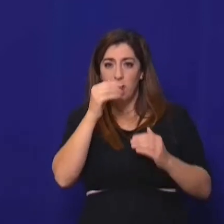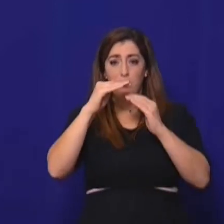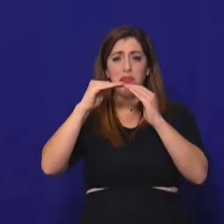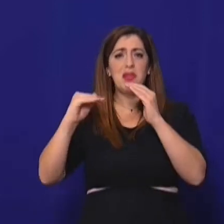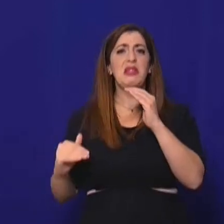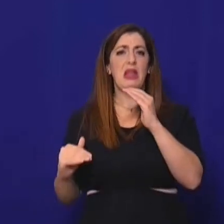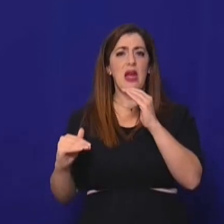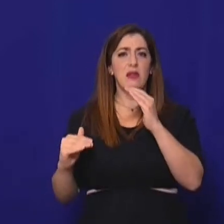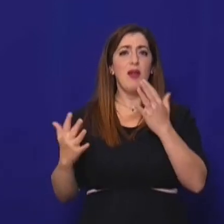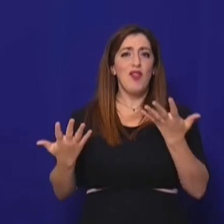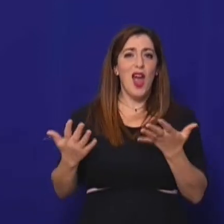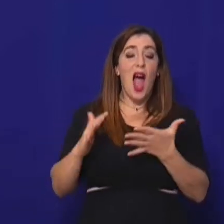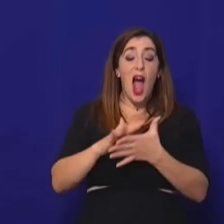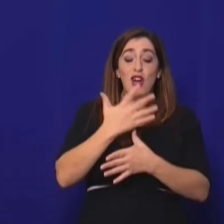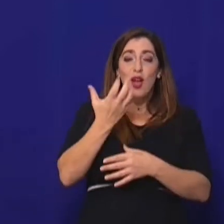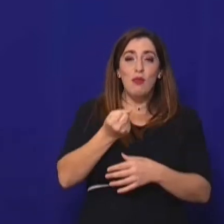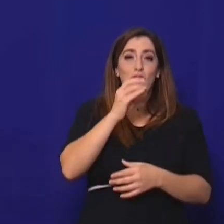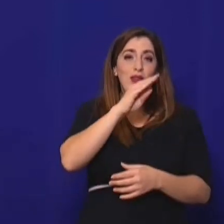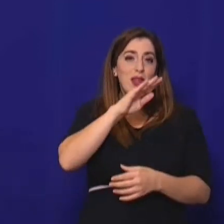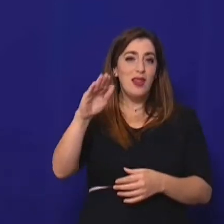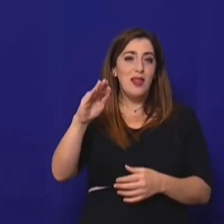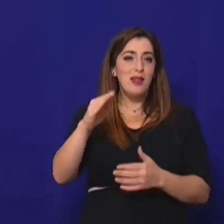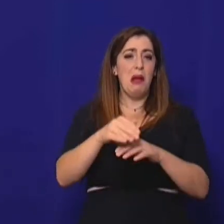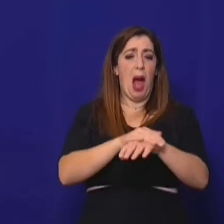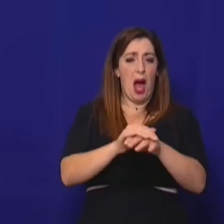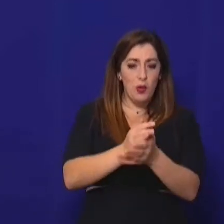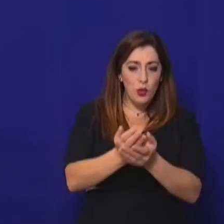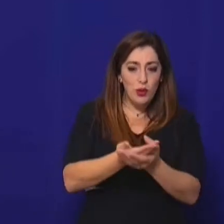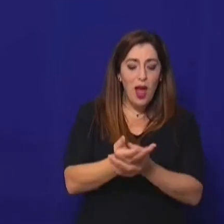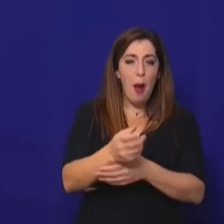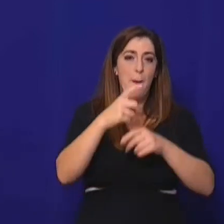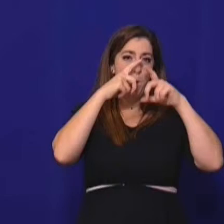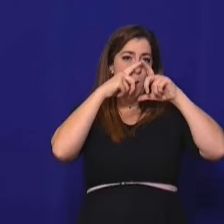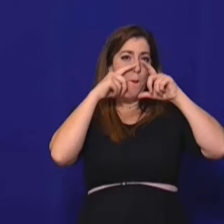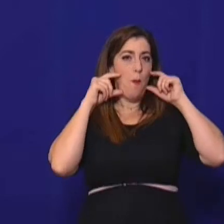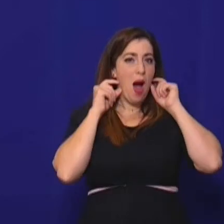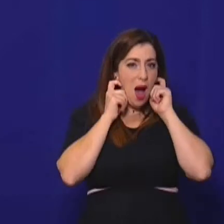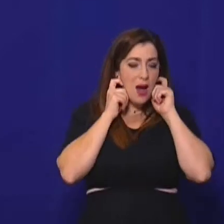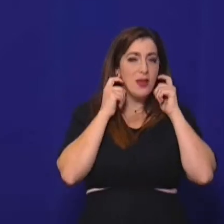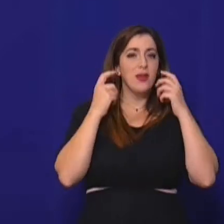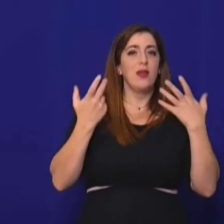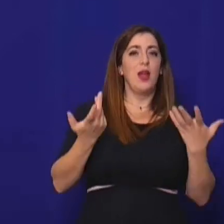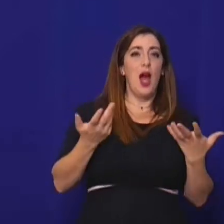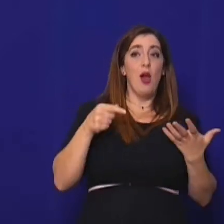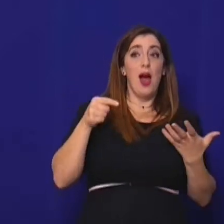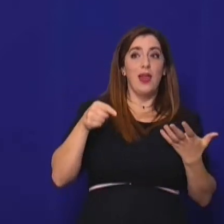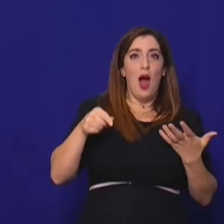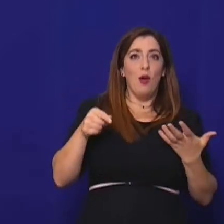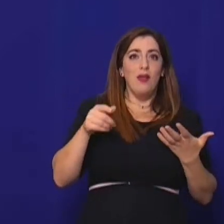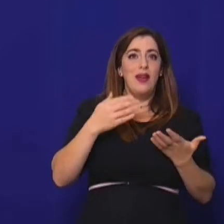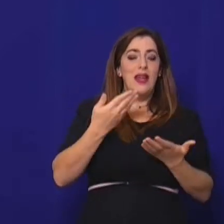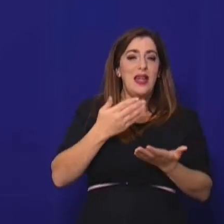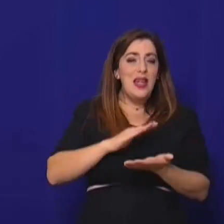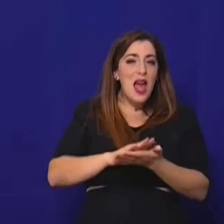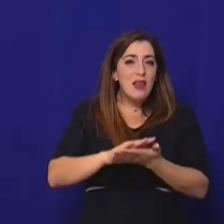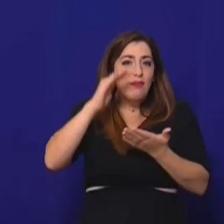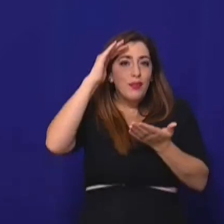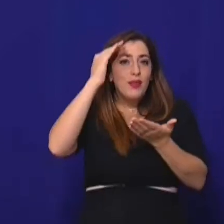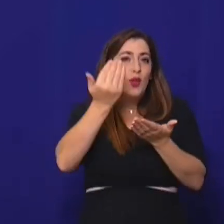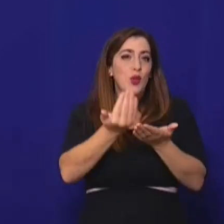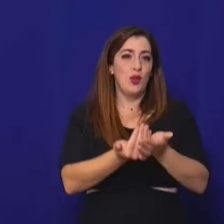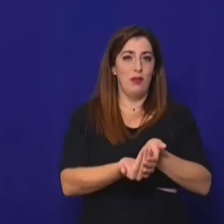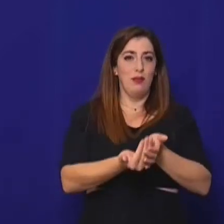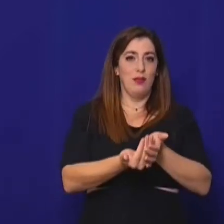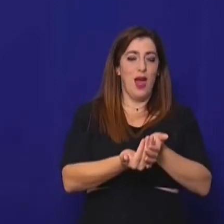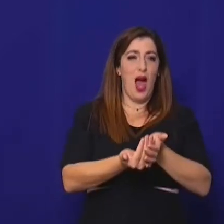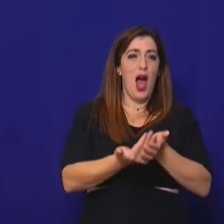maskli, l-użu ta' sanitizer, allura dawn bħalmet ikunu qegħdin jevitaw propju li inti kollok firxa ta' ħafna